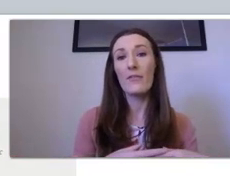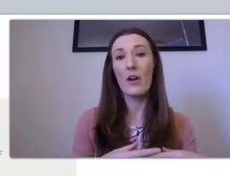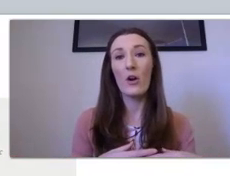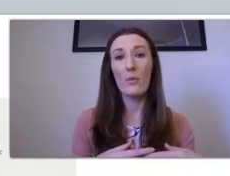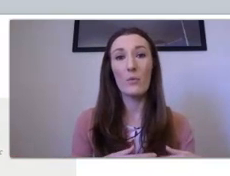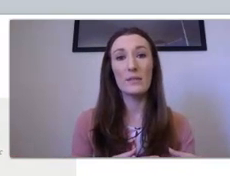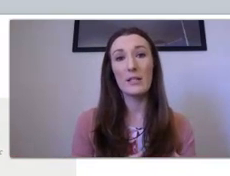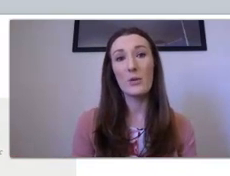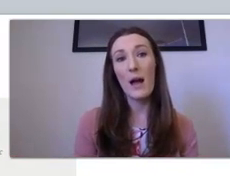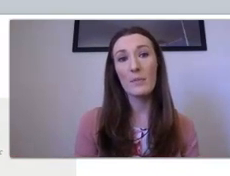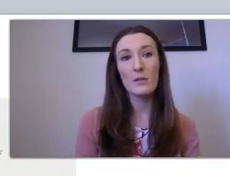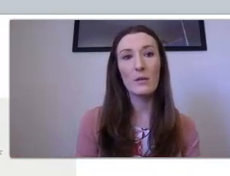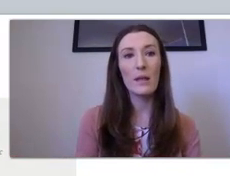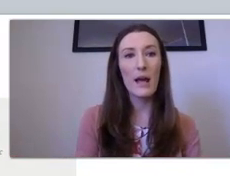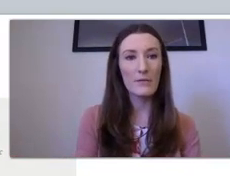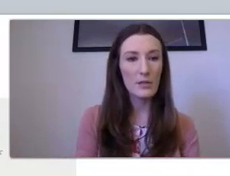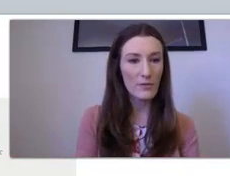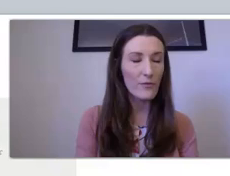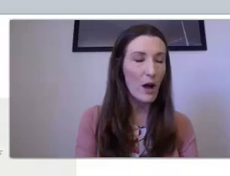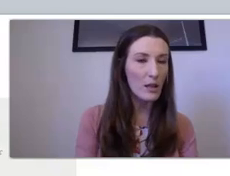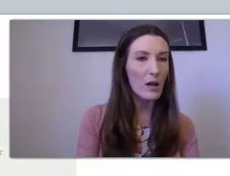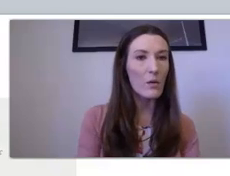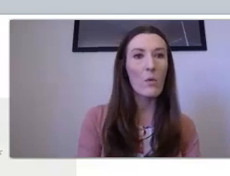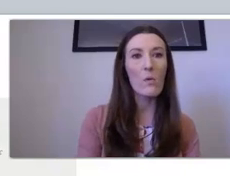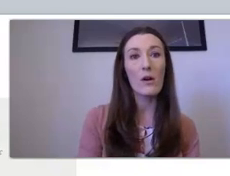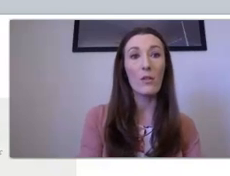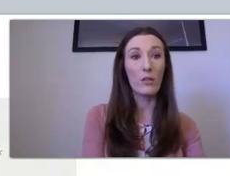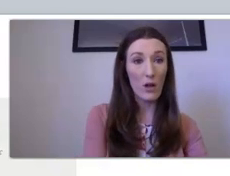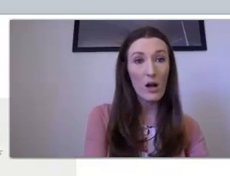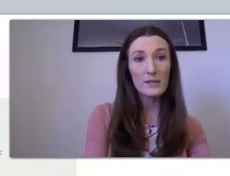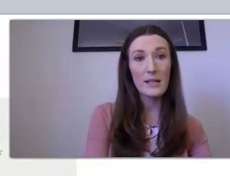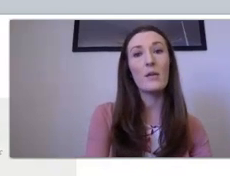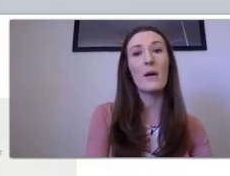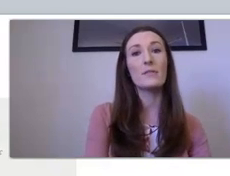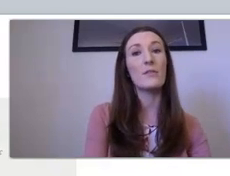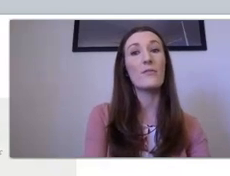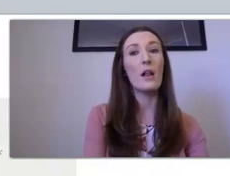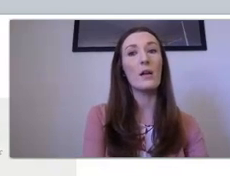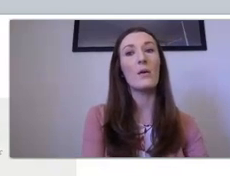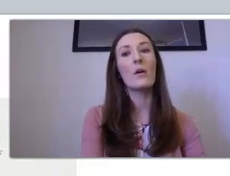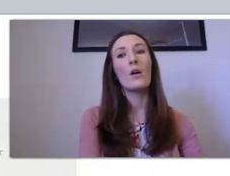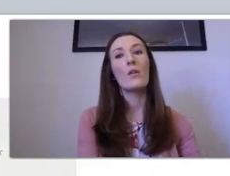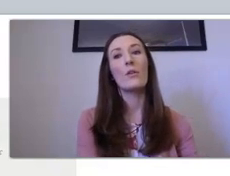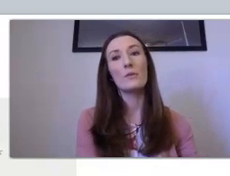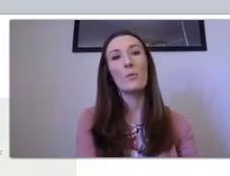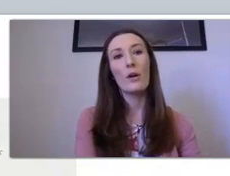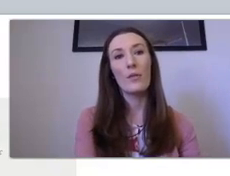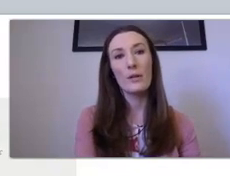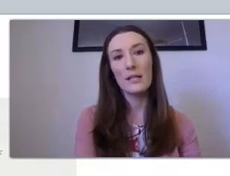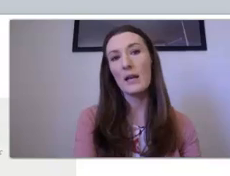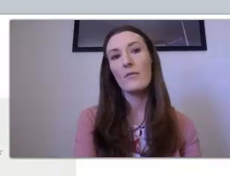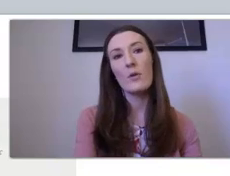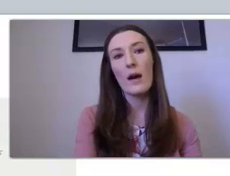Then if there are rules that you absolutely have to follow or laws that you have to follow, those are